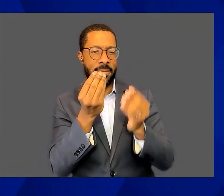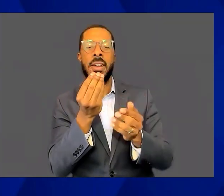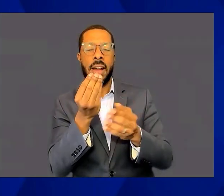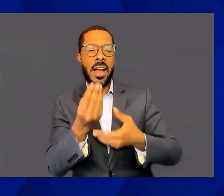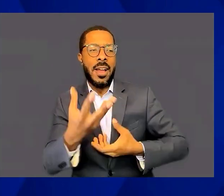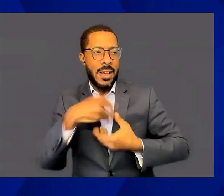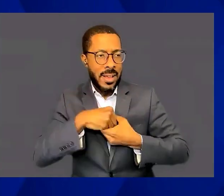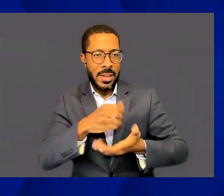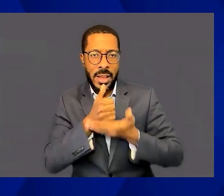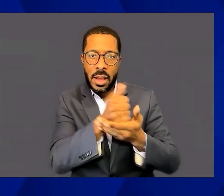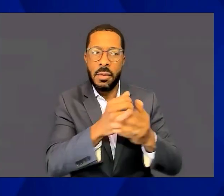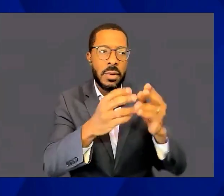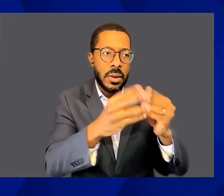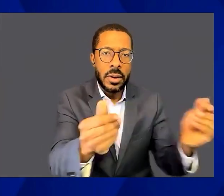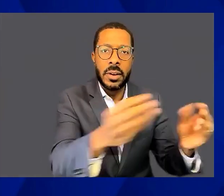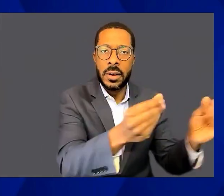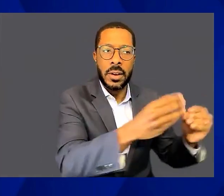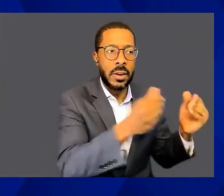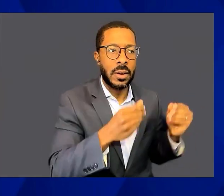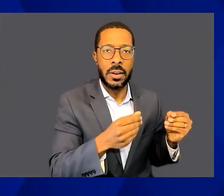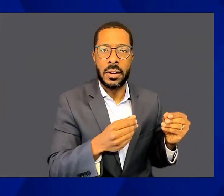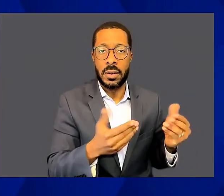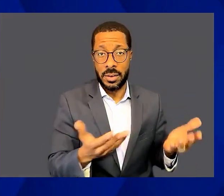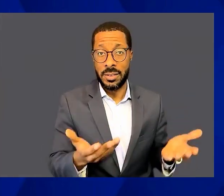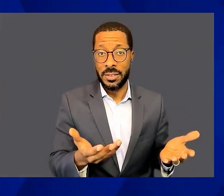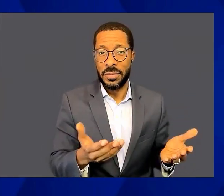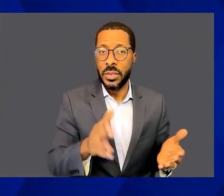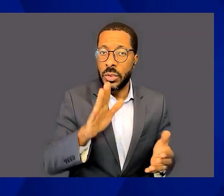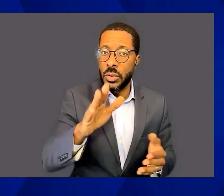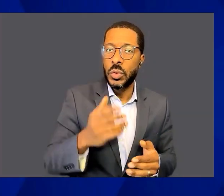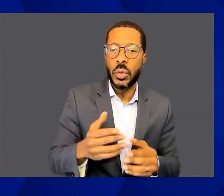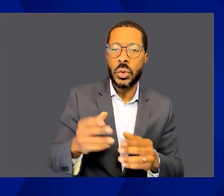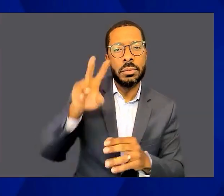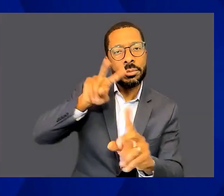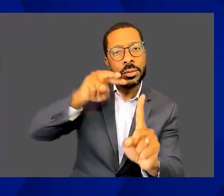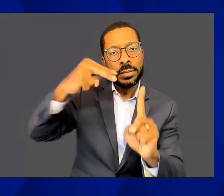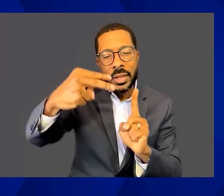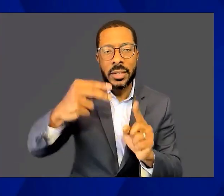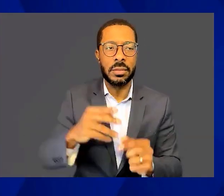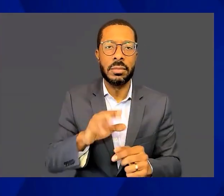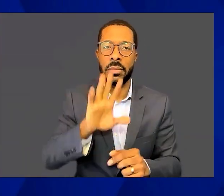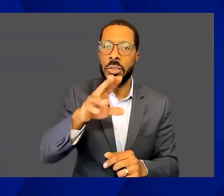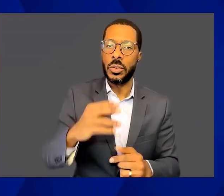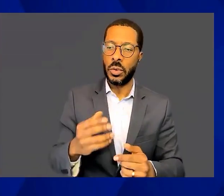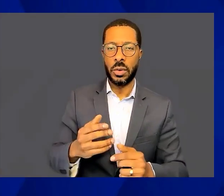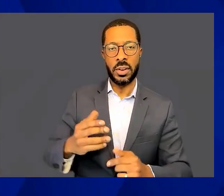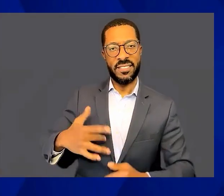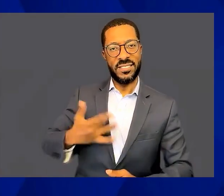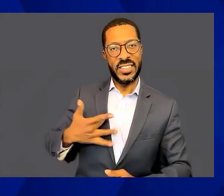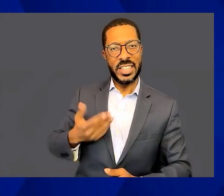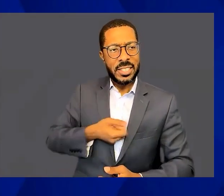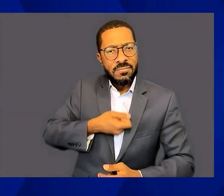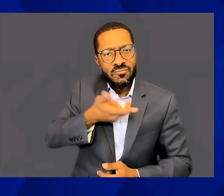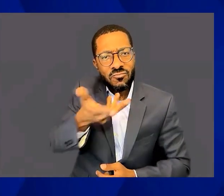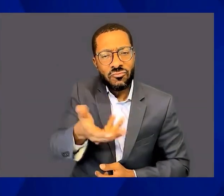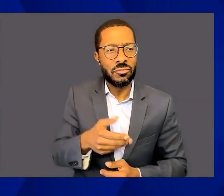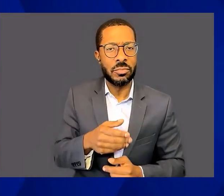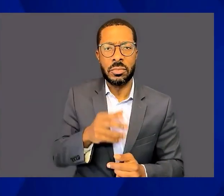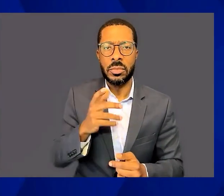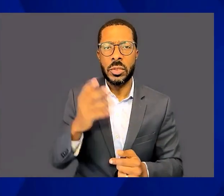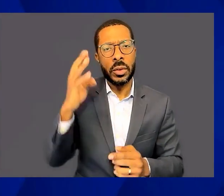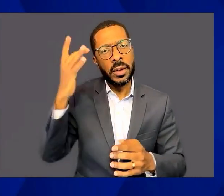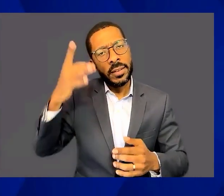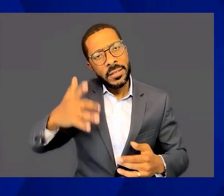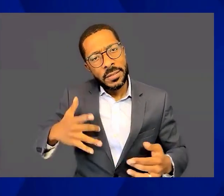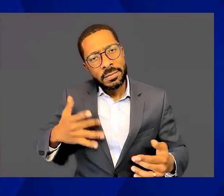matters, your voice matters, and your work matters. And the path ahead may not be always easy,